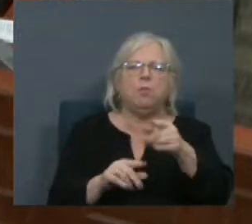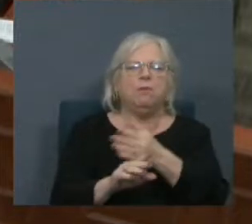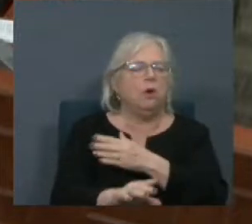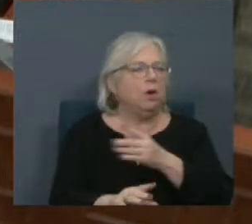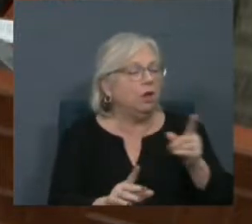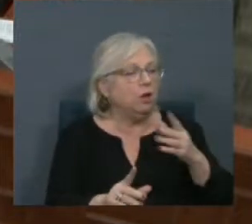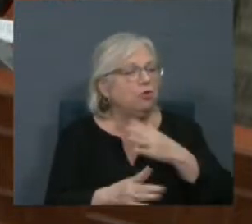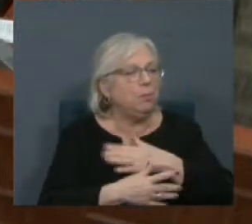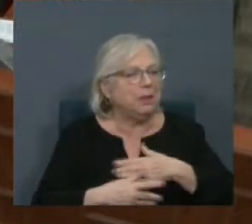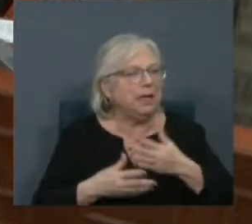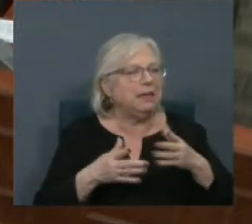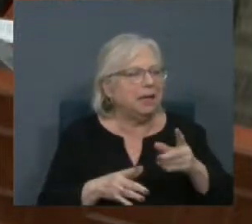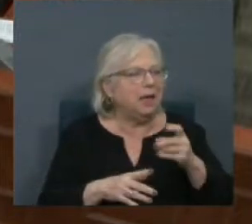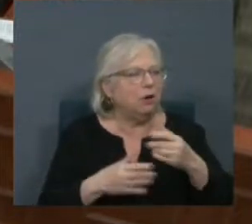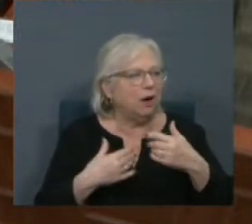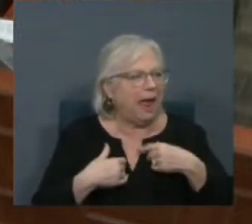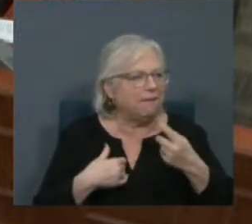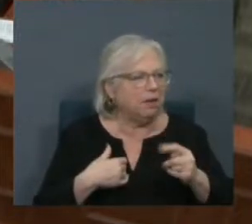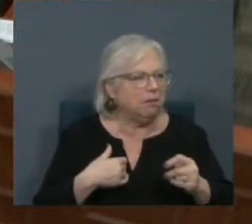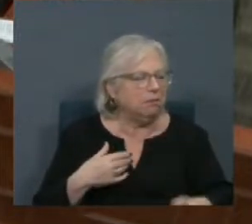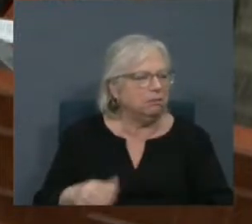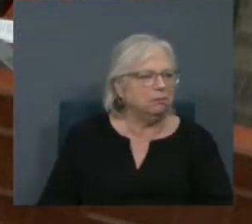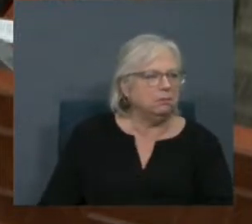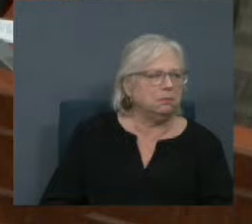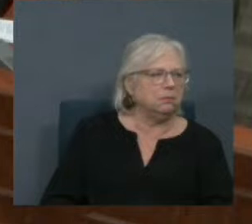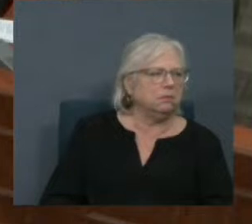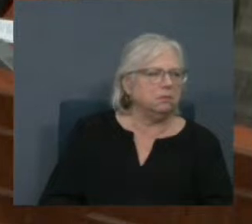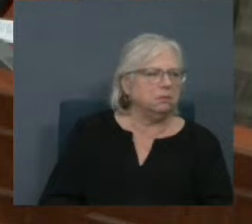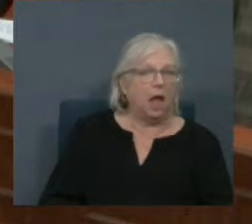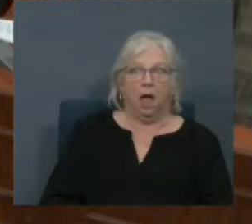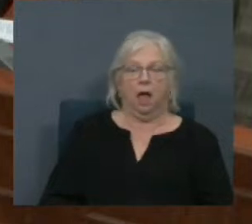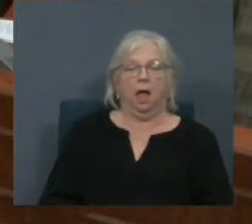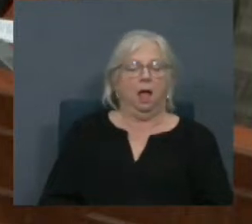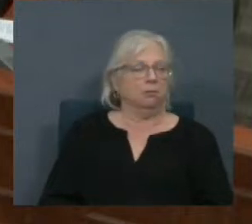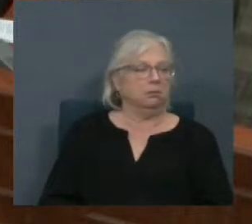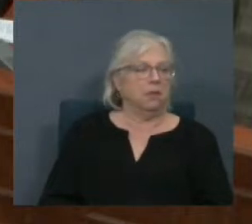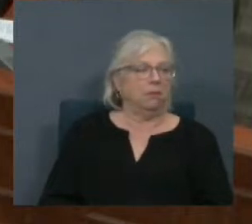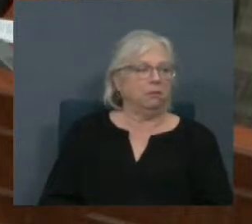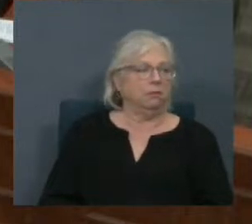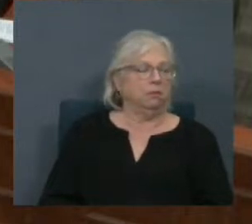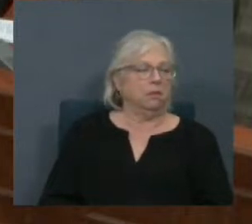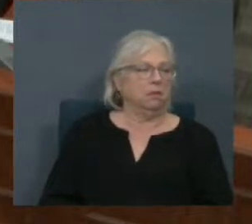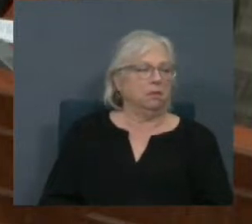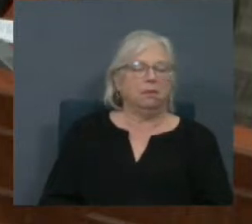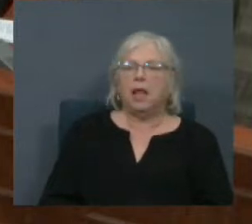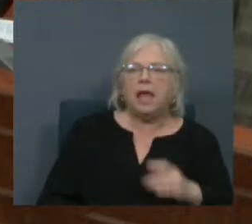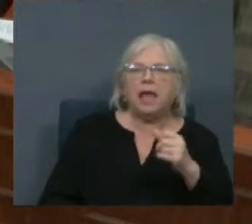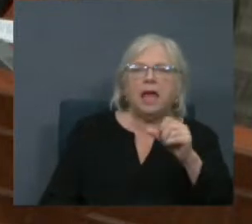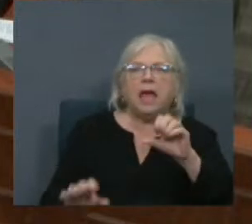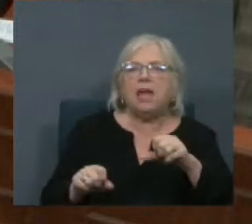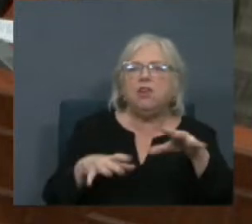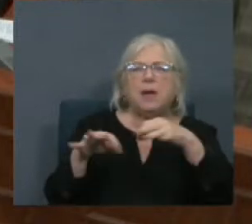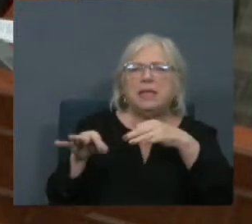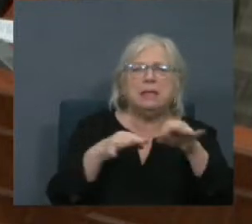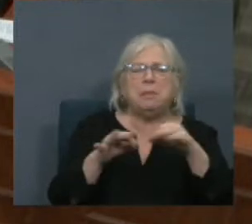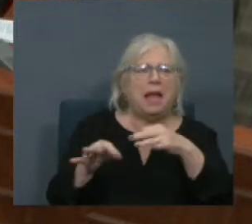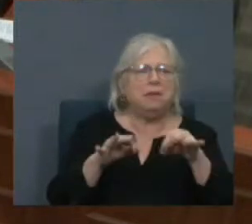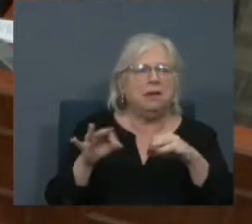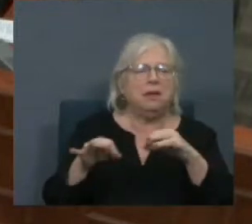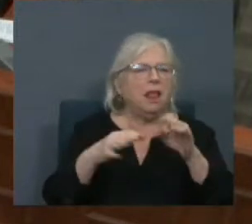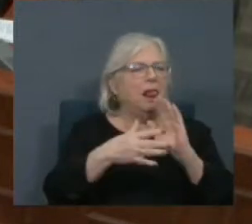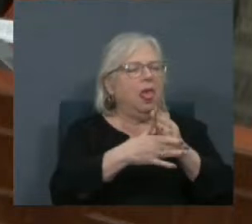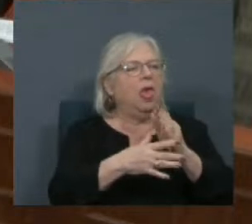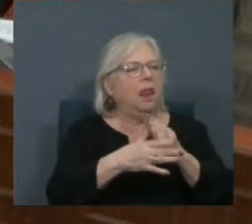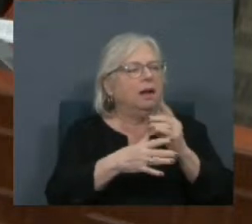Could you please let her have it? Could you? I appreciate this. Can you explain to the, can we Wright,